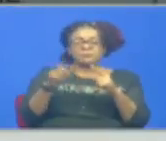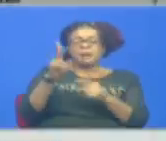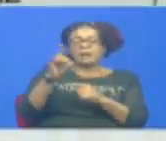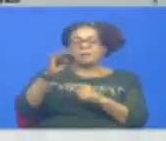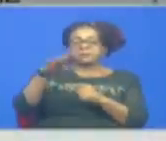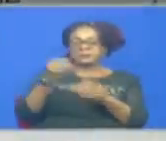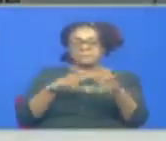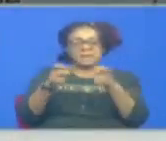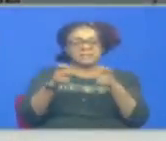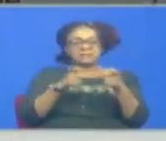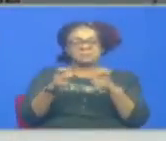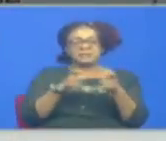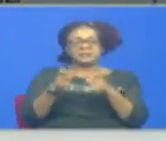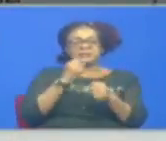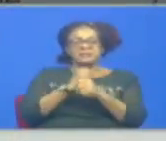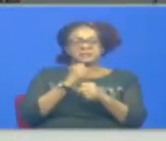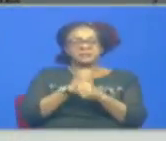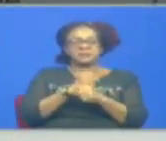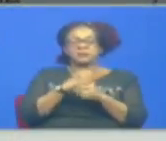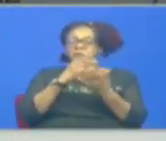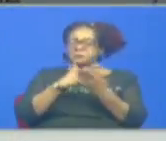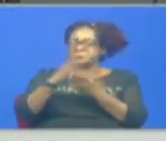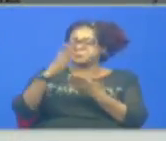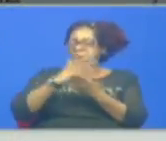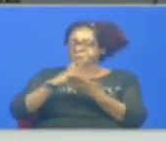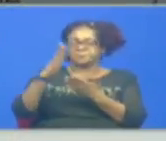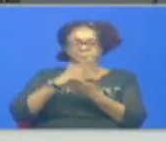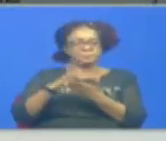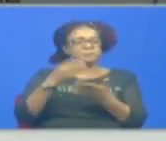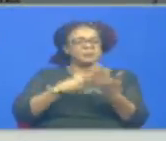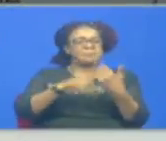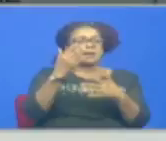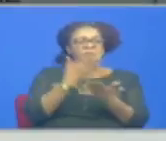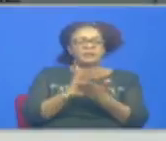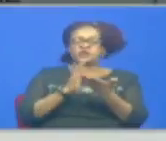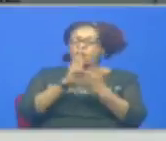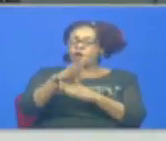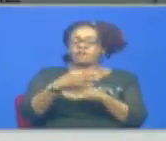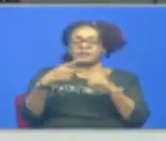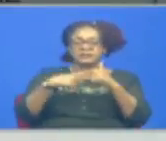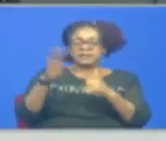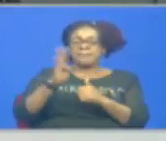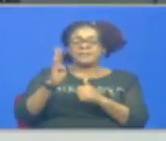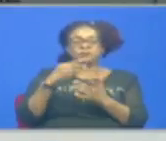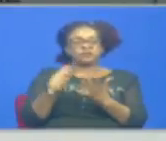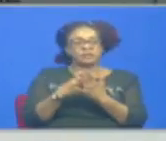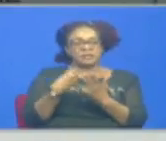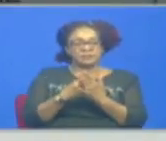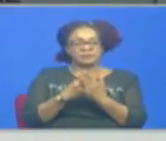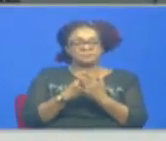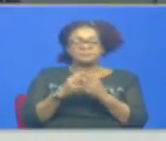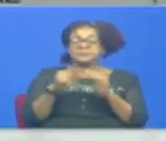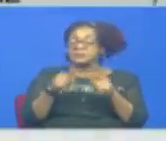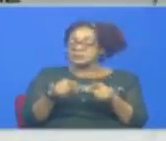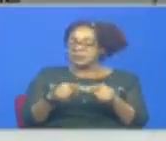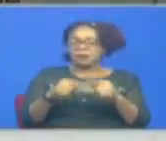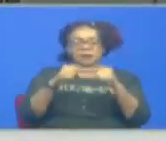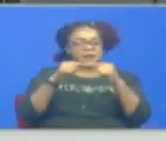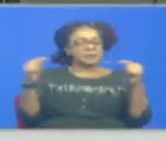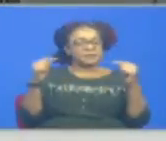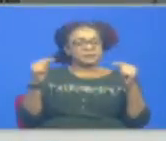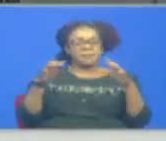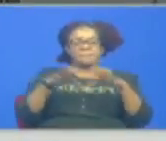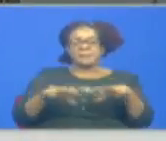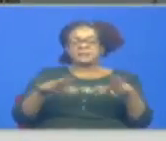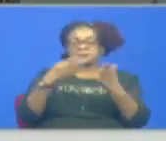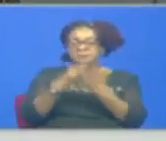management went out on a spending spree to procure goods worth over 6 billion shillings. This is against a market price of 3